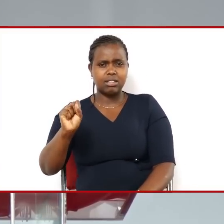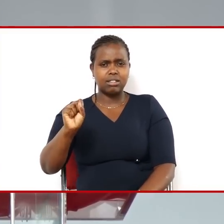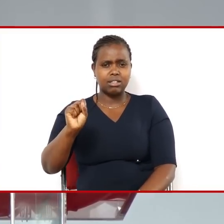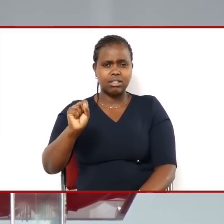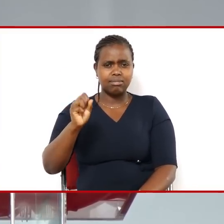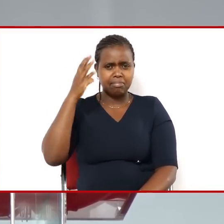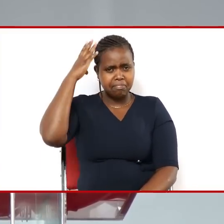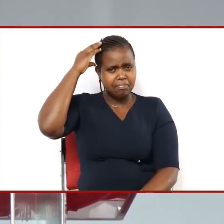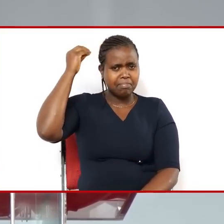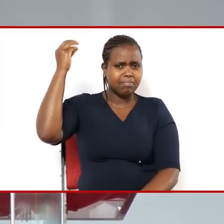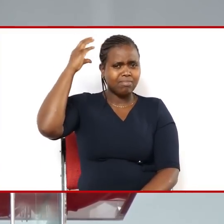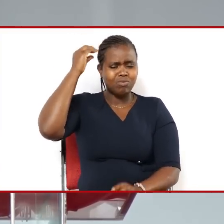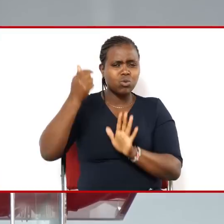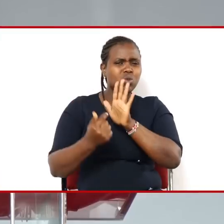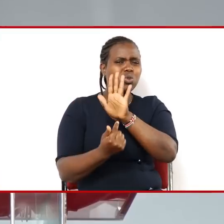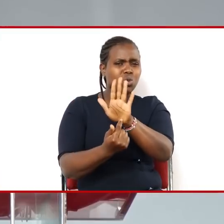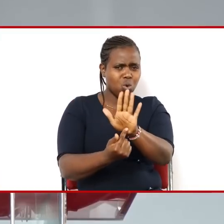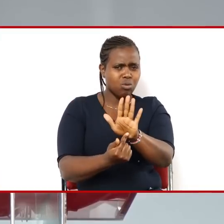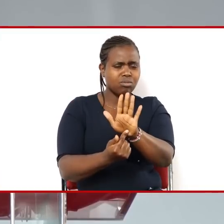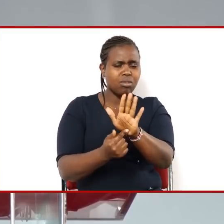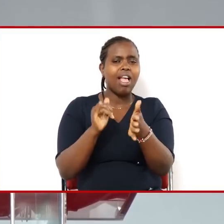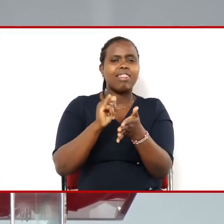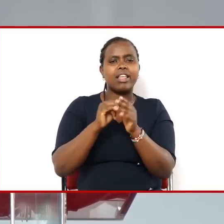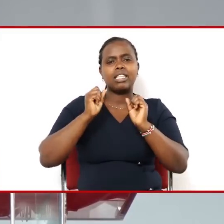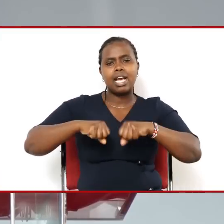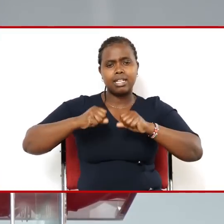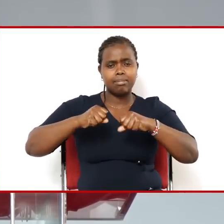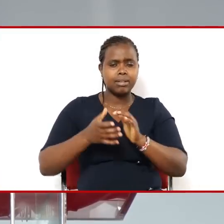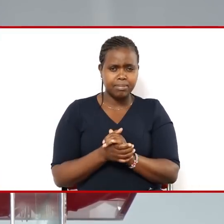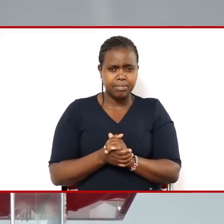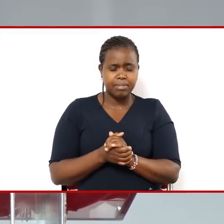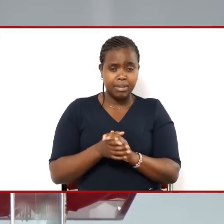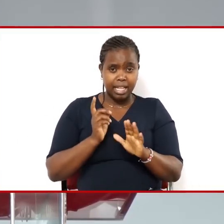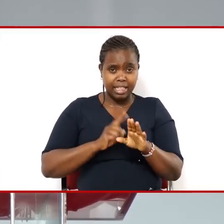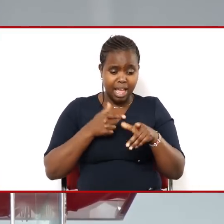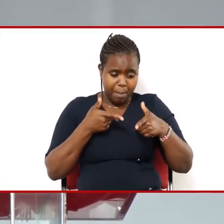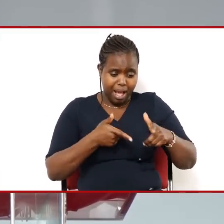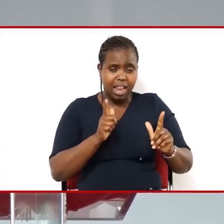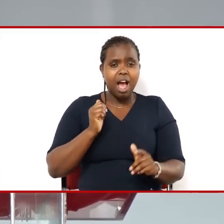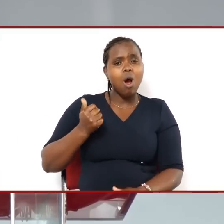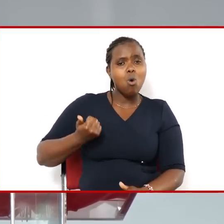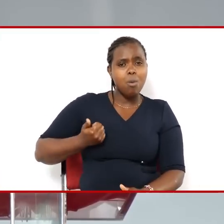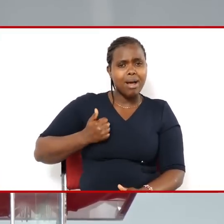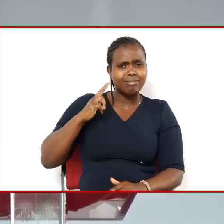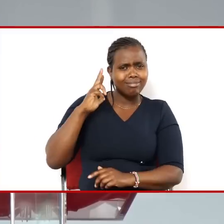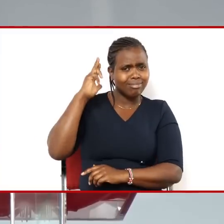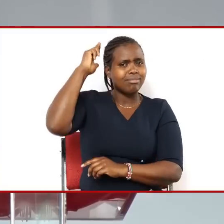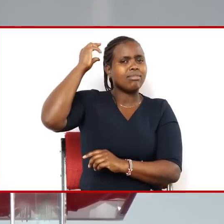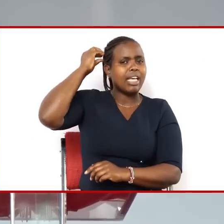His hair symbolized that vow. When he allowed Delilah to cut his